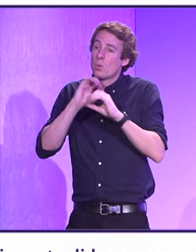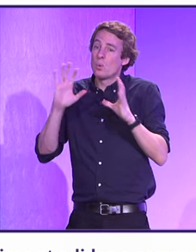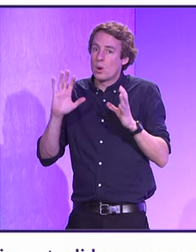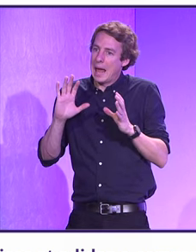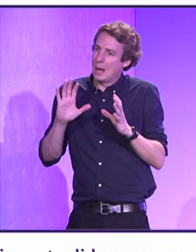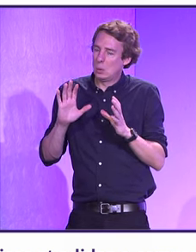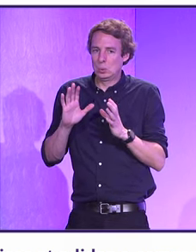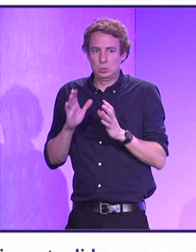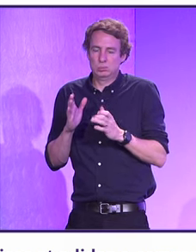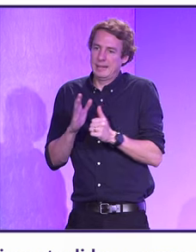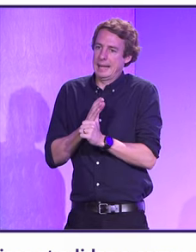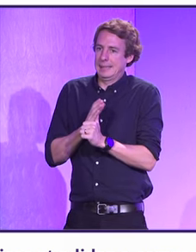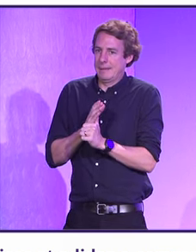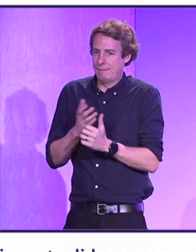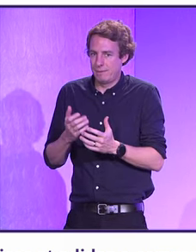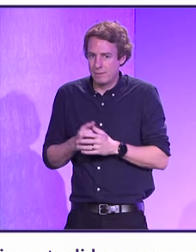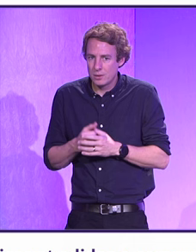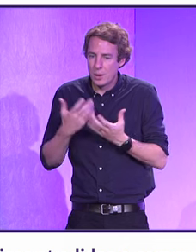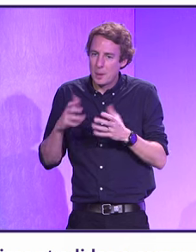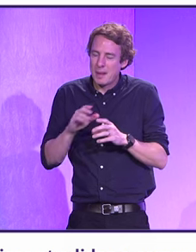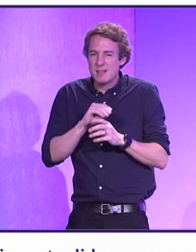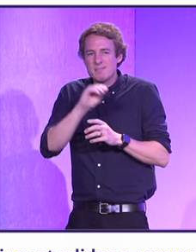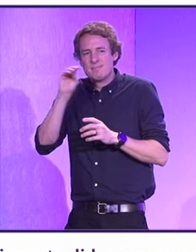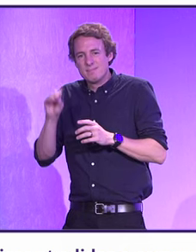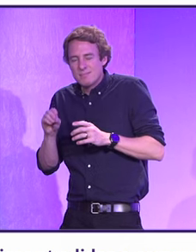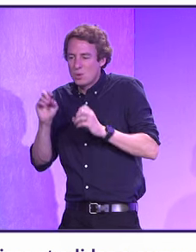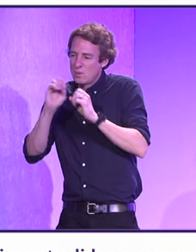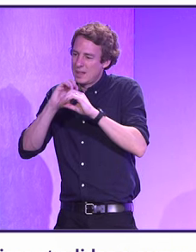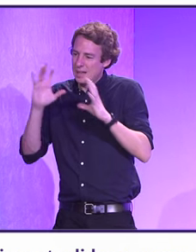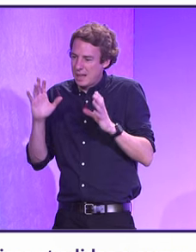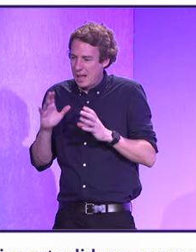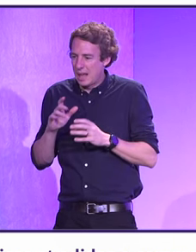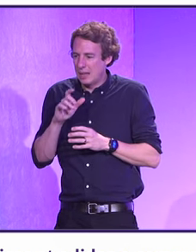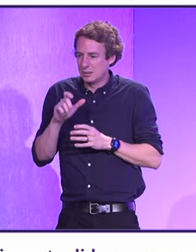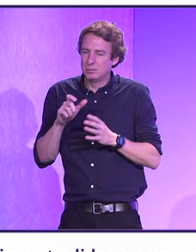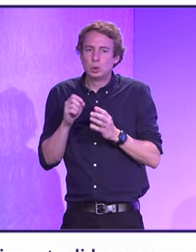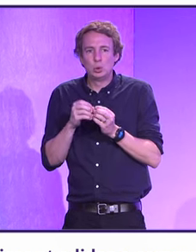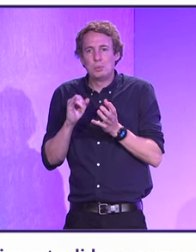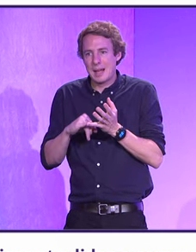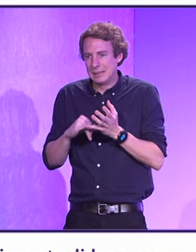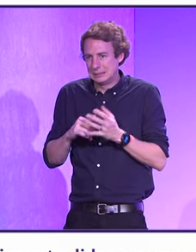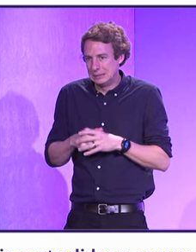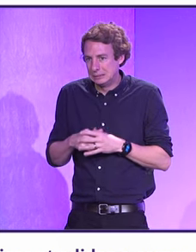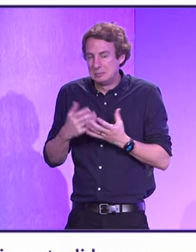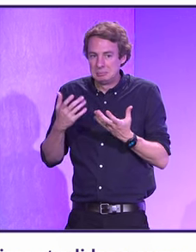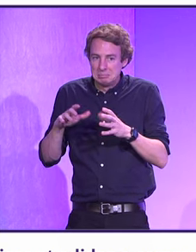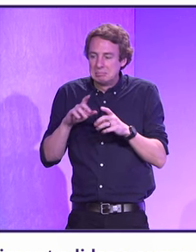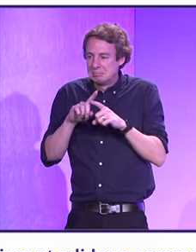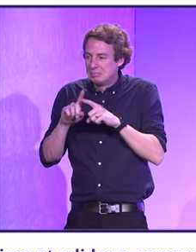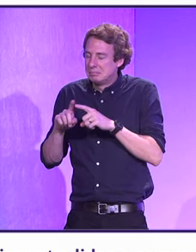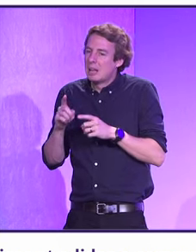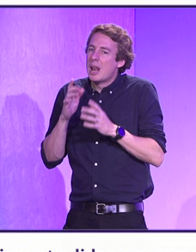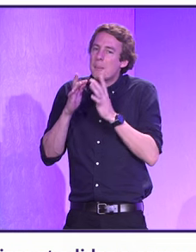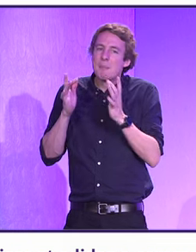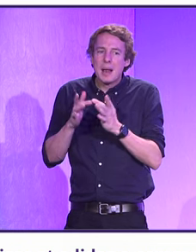native, so here we moved to Kubernetes and also some AWS services. At adidas in tech, we have two main